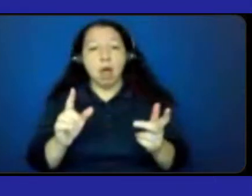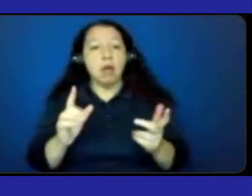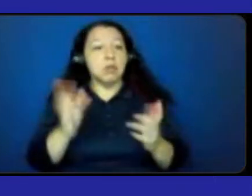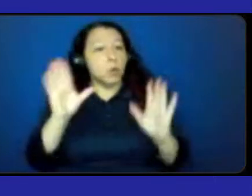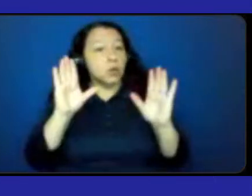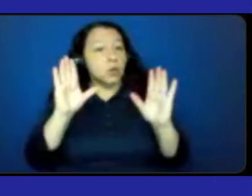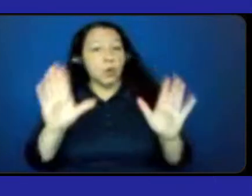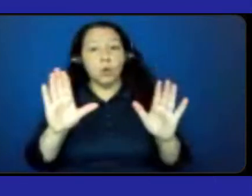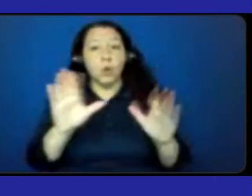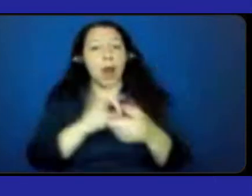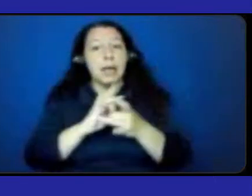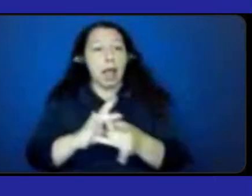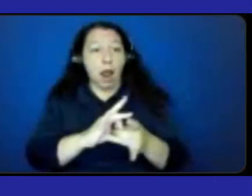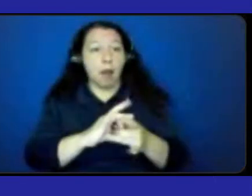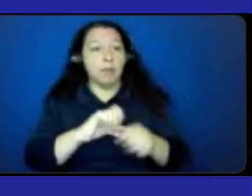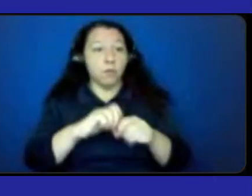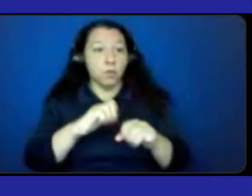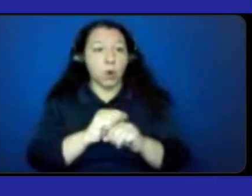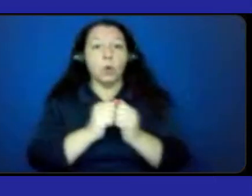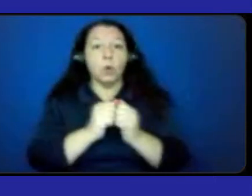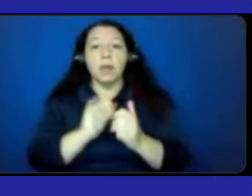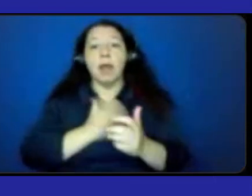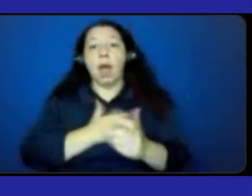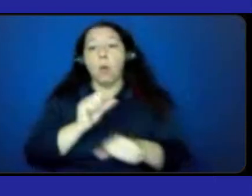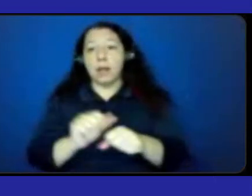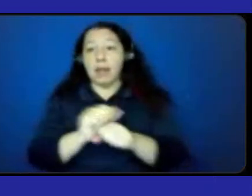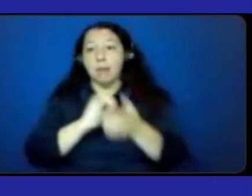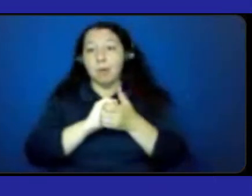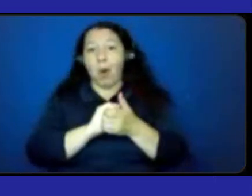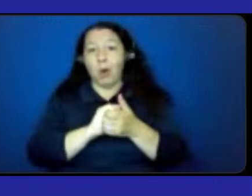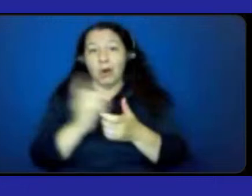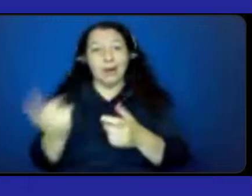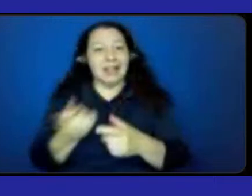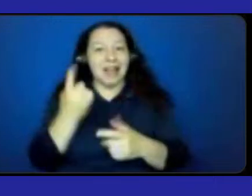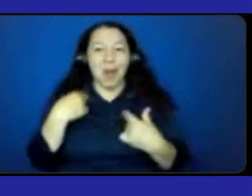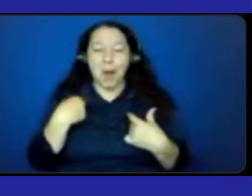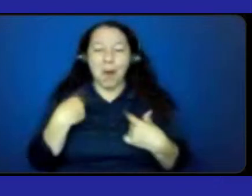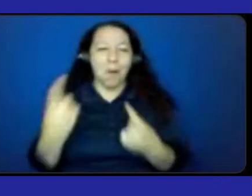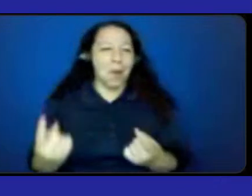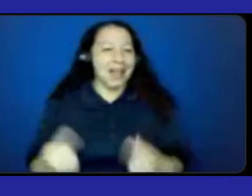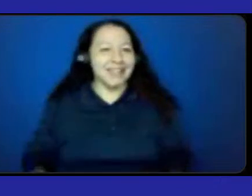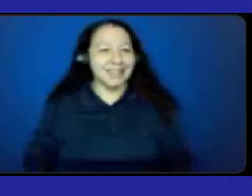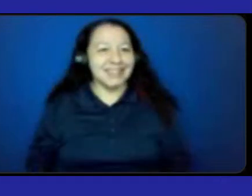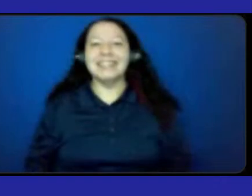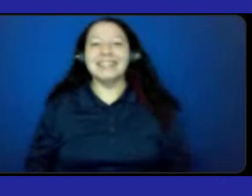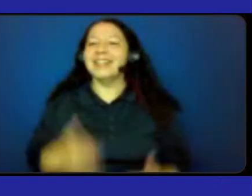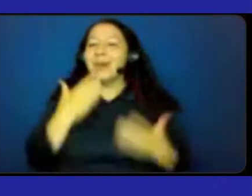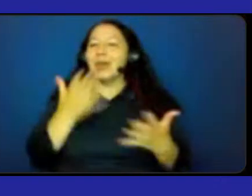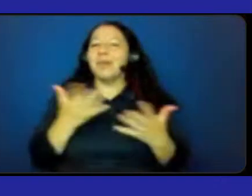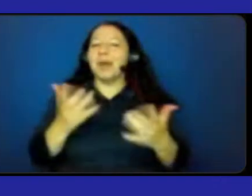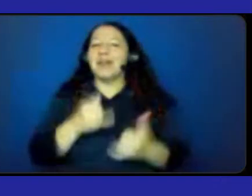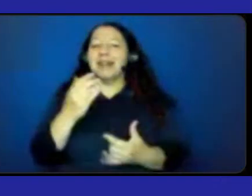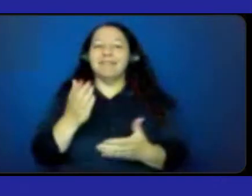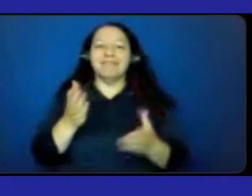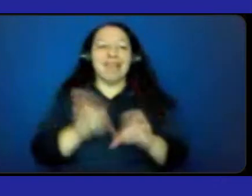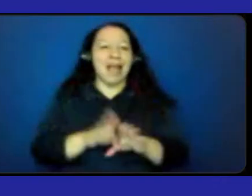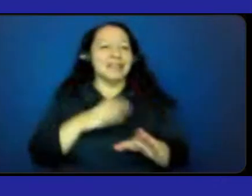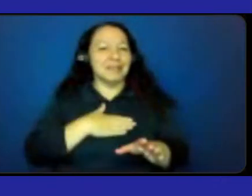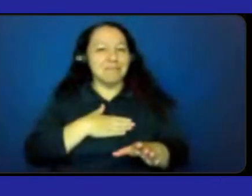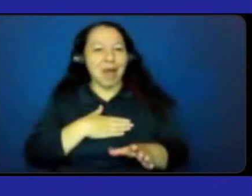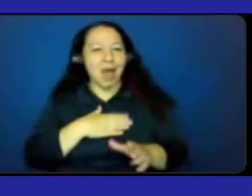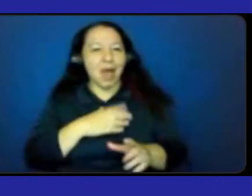great collaboration with our labor partners, as always. Thank you so much. That concludes my report. Thank you. Bravo, just extraordinary